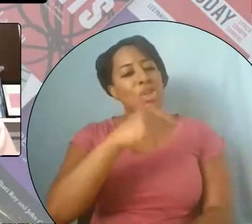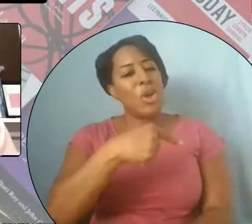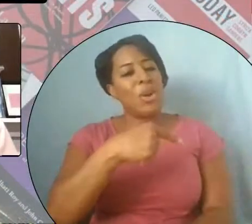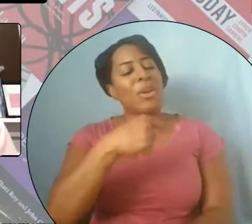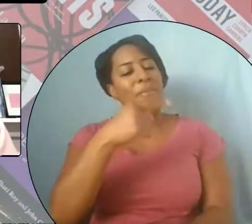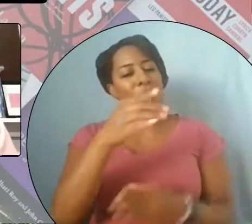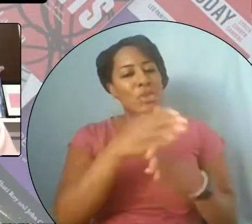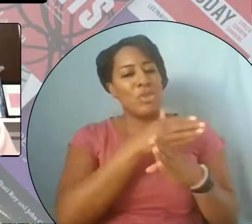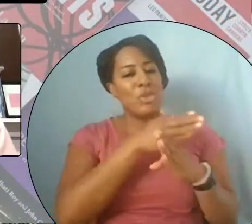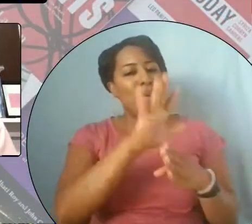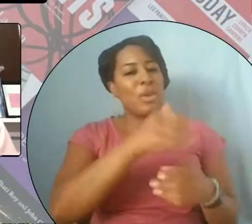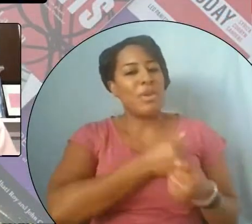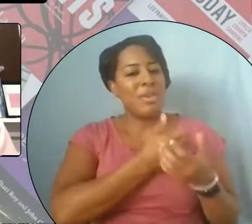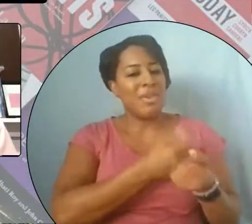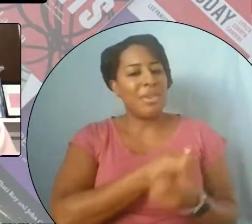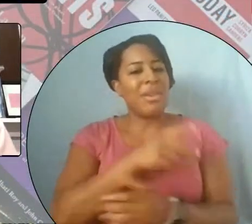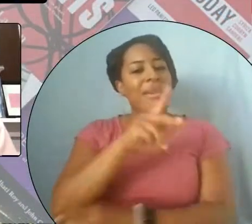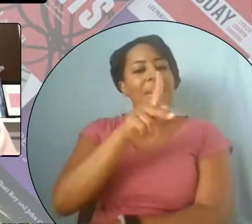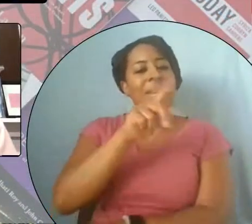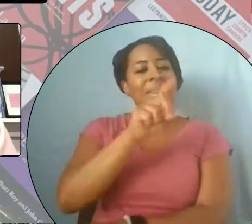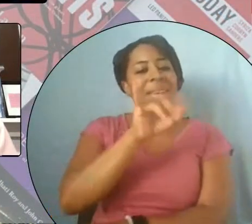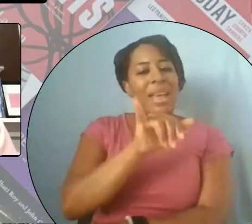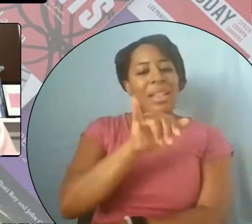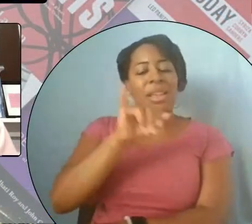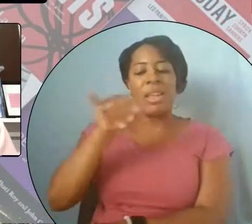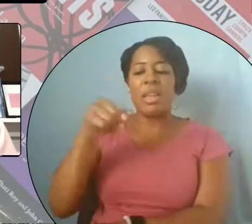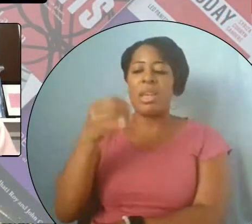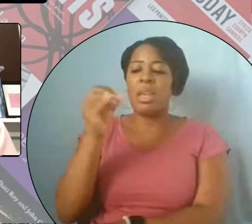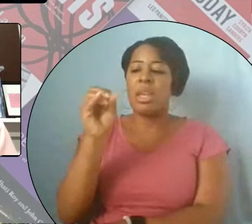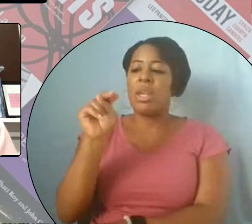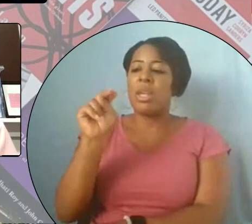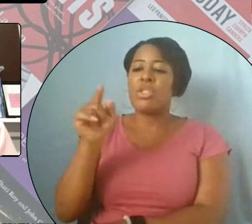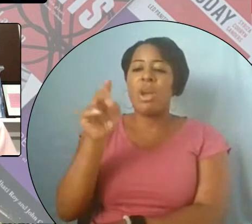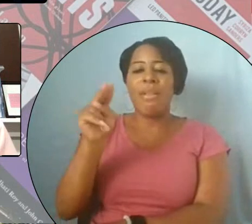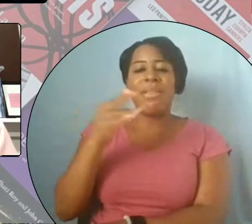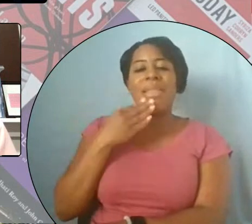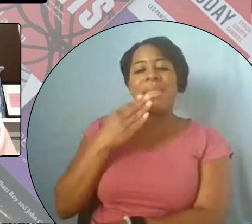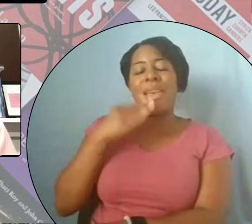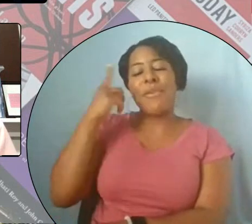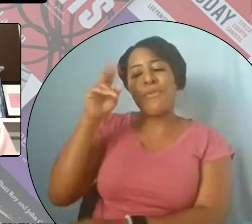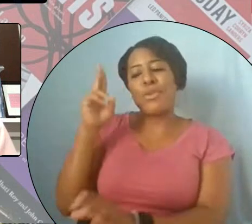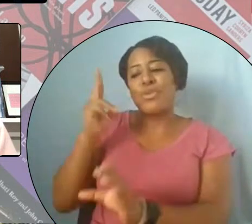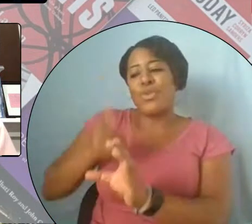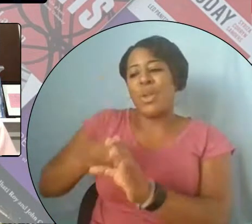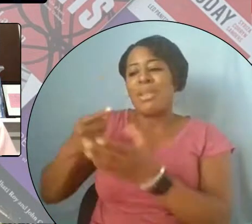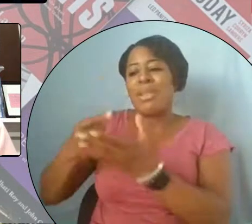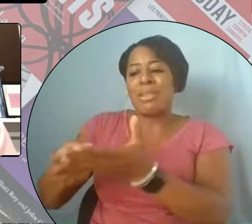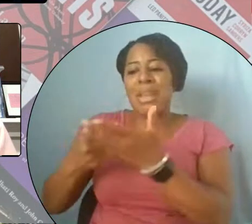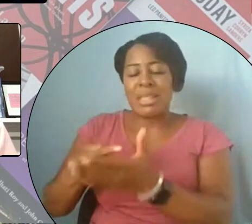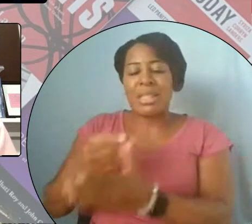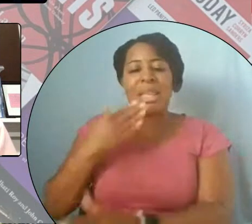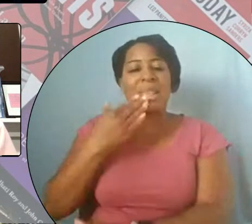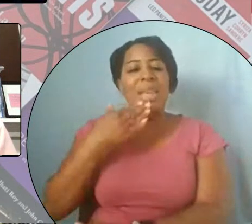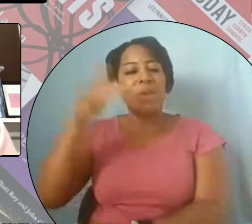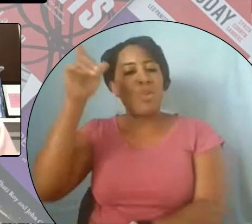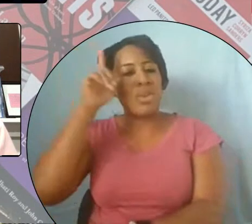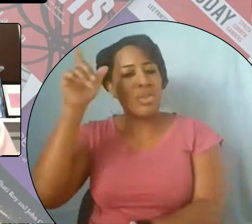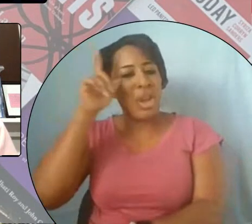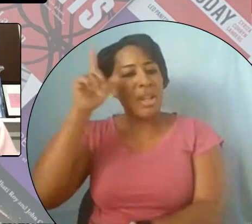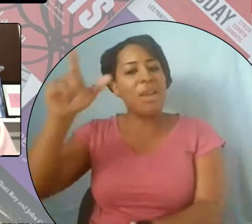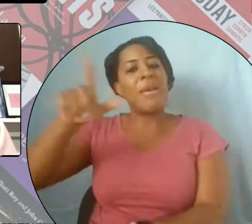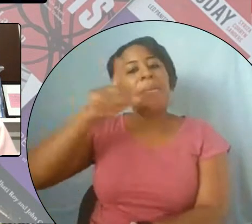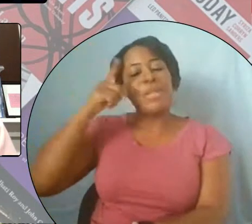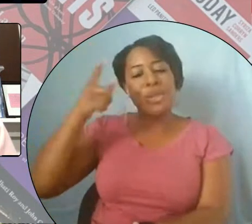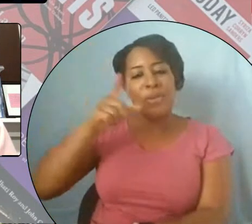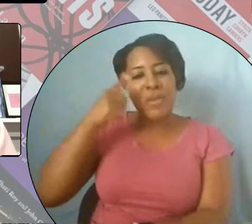Thank you, Kelly and Jonathan, for joining this conversation as well. Thank you, Ms. LaShawn Lowe and Ms. Lavorne,